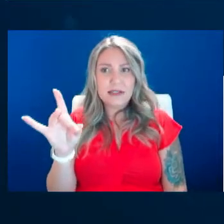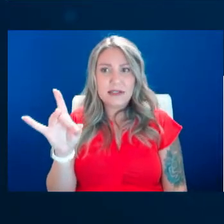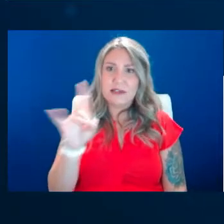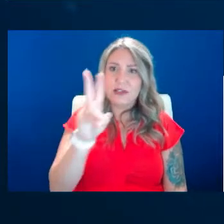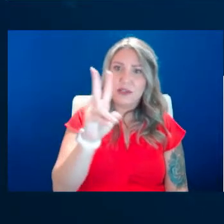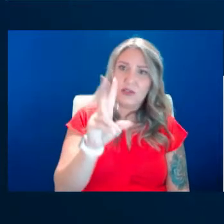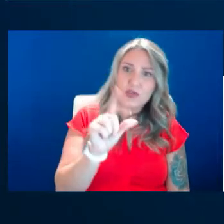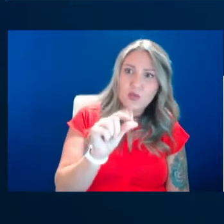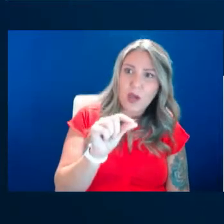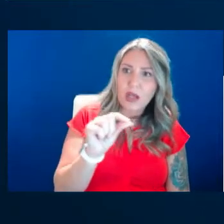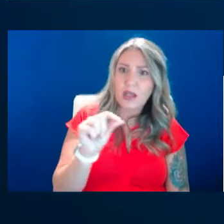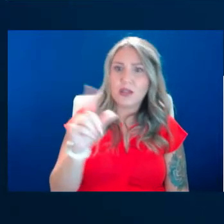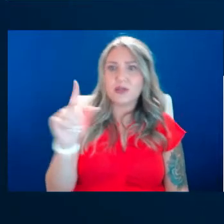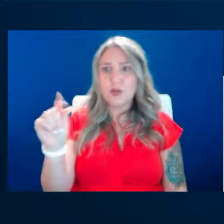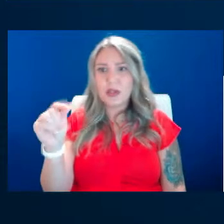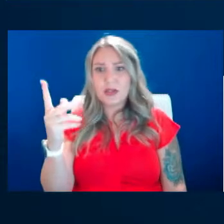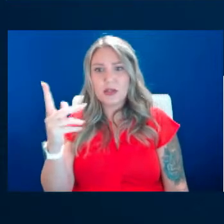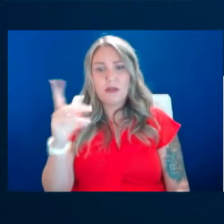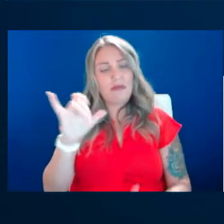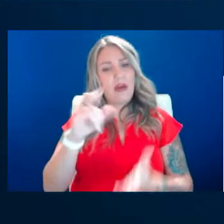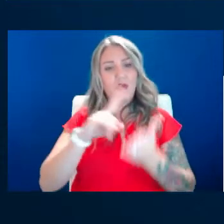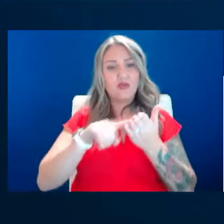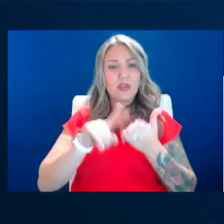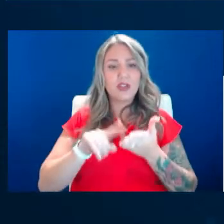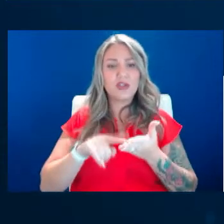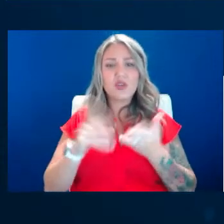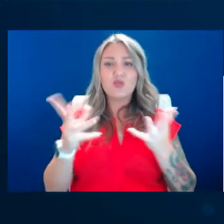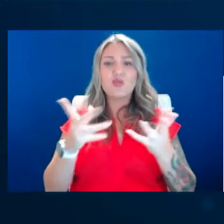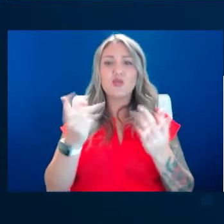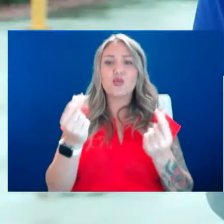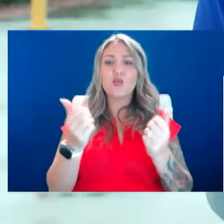research that was done with those funds.